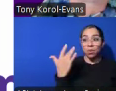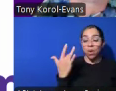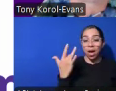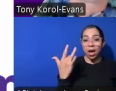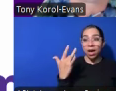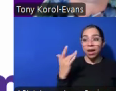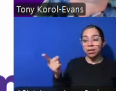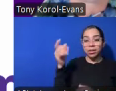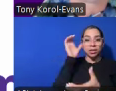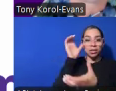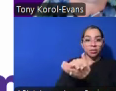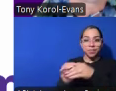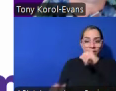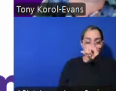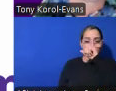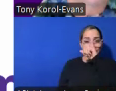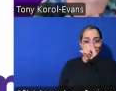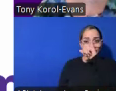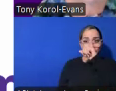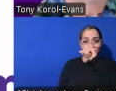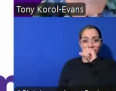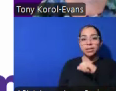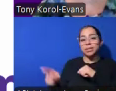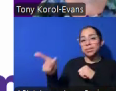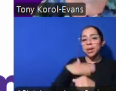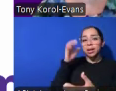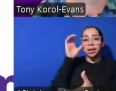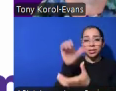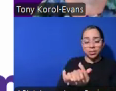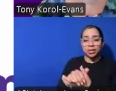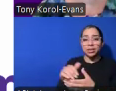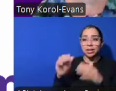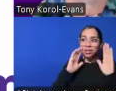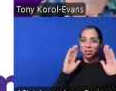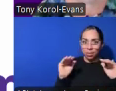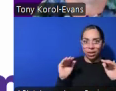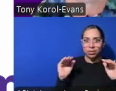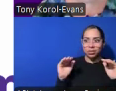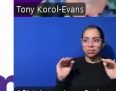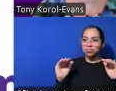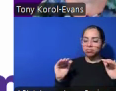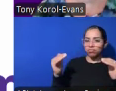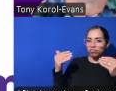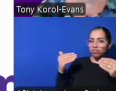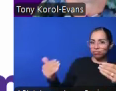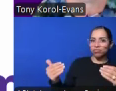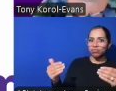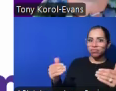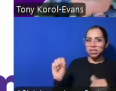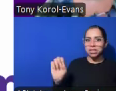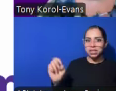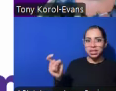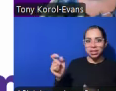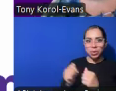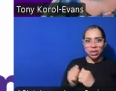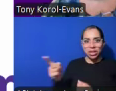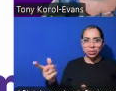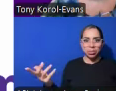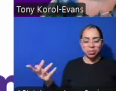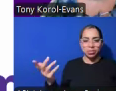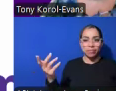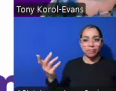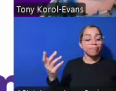husband. I'm expected to have sex with him, right? So it's really